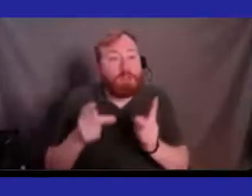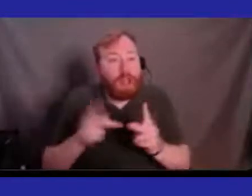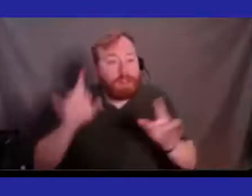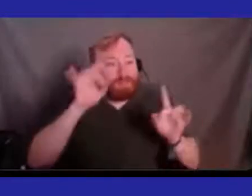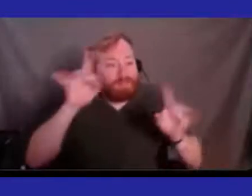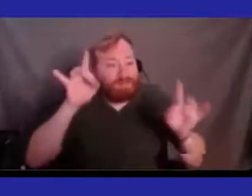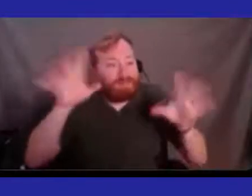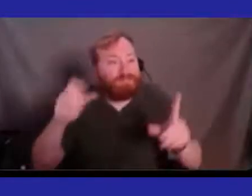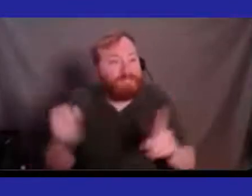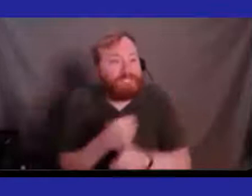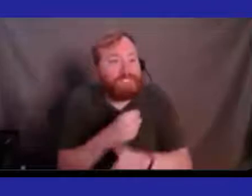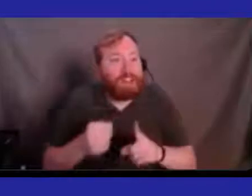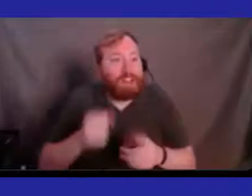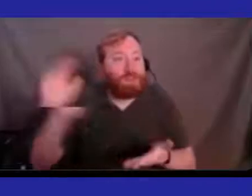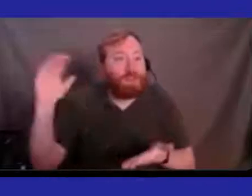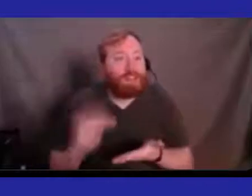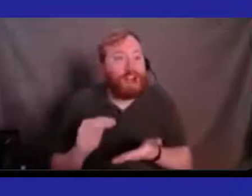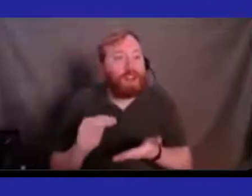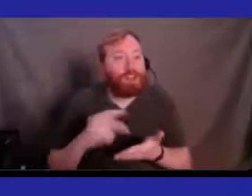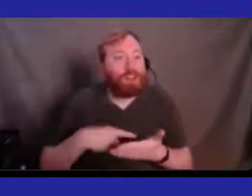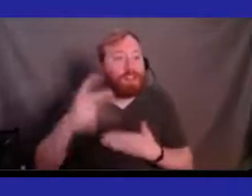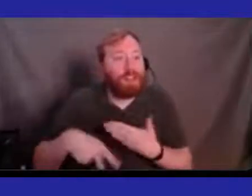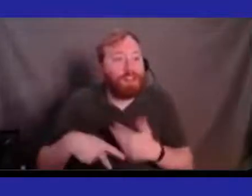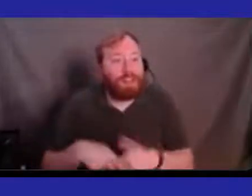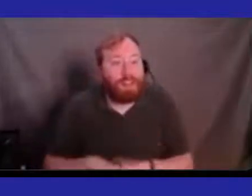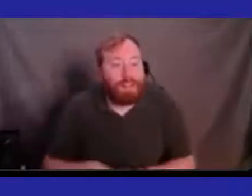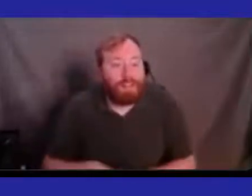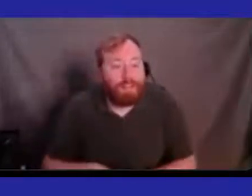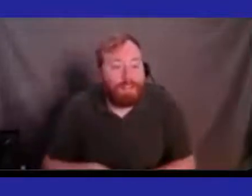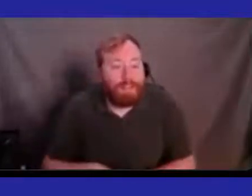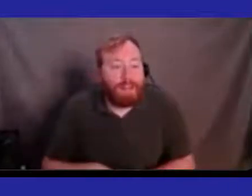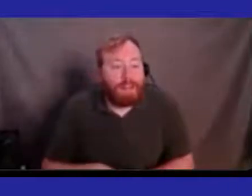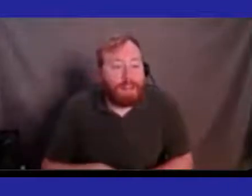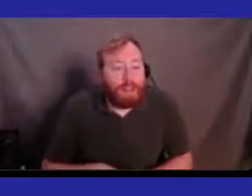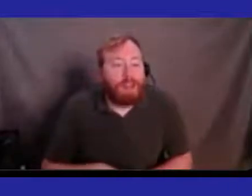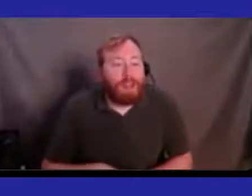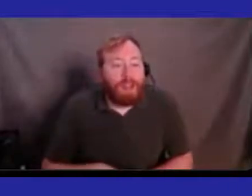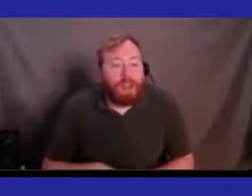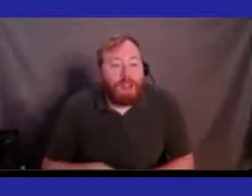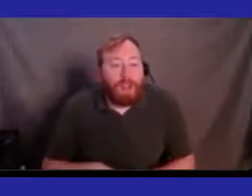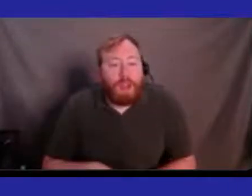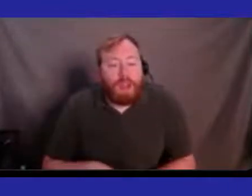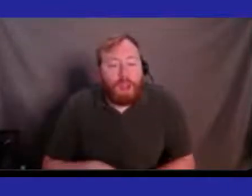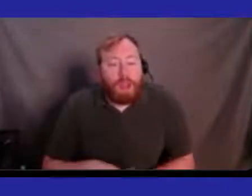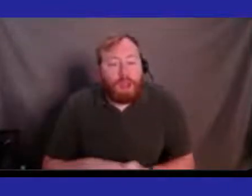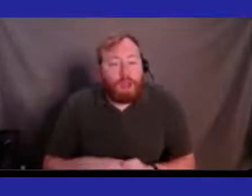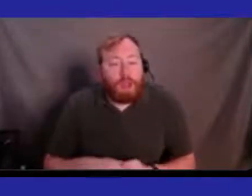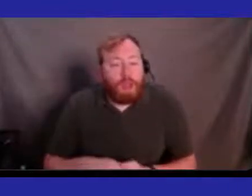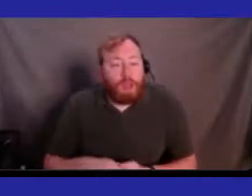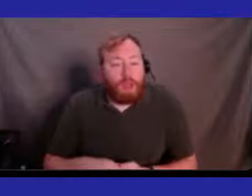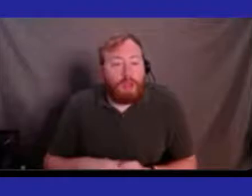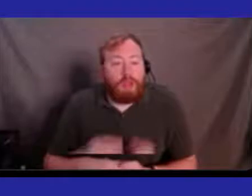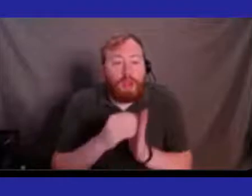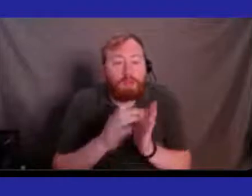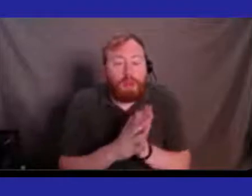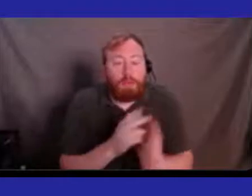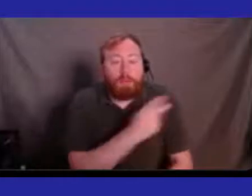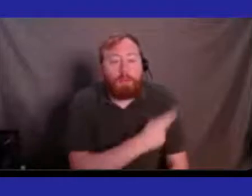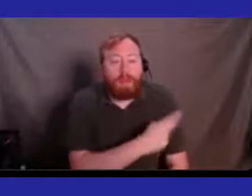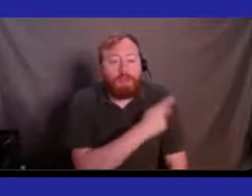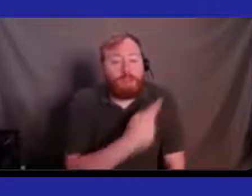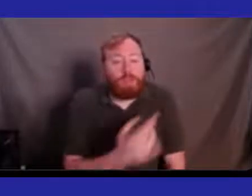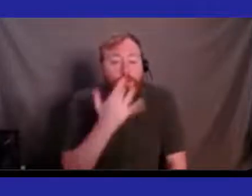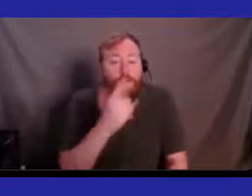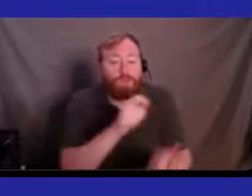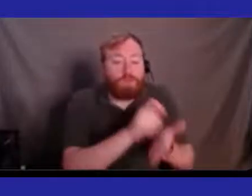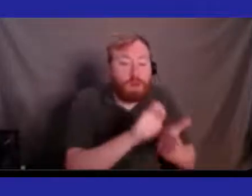initiatives. Documentation on patients' preferred written and spoken languages, a high level of